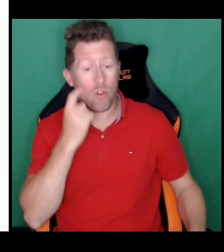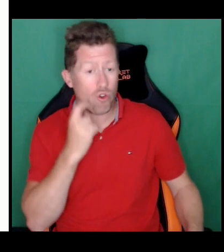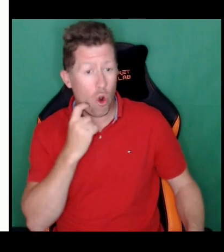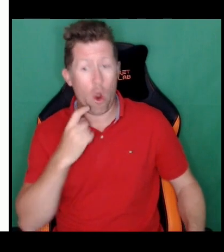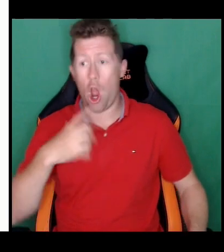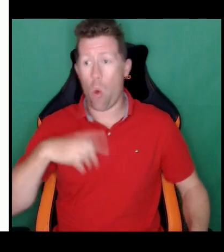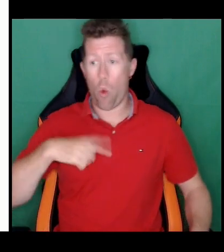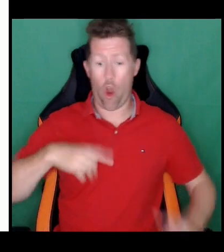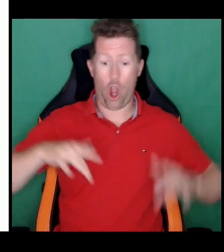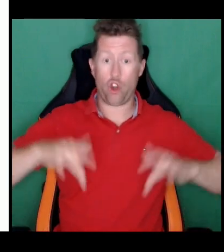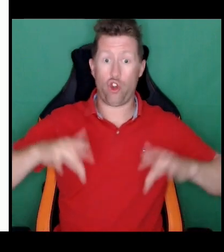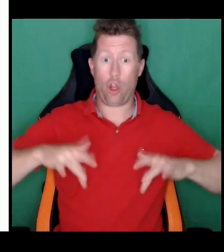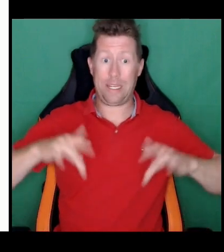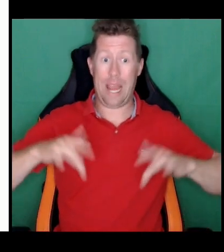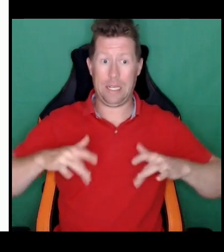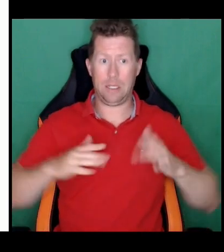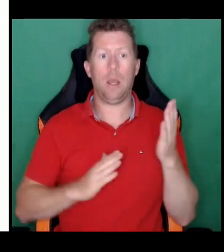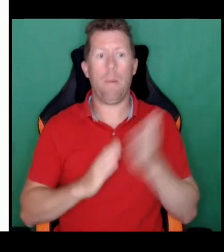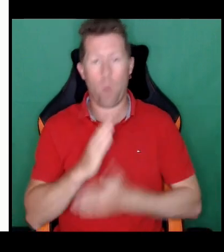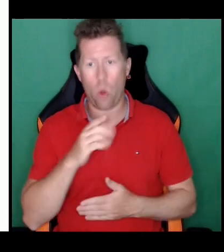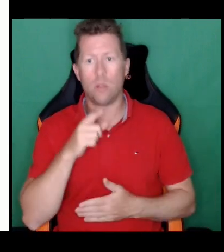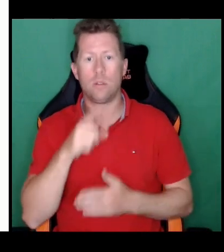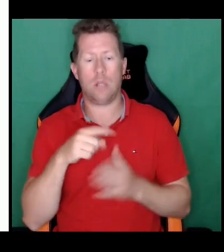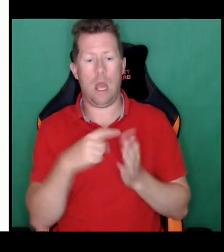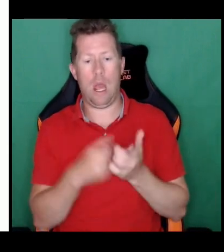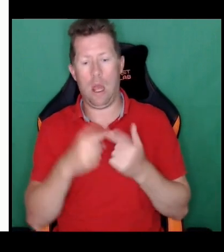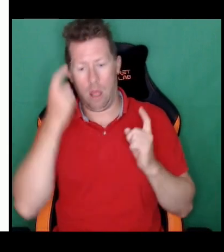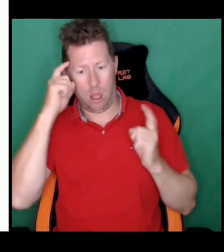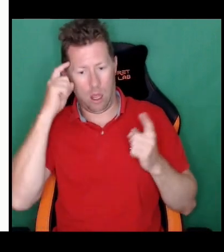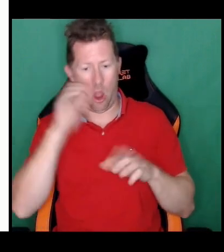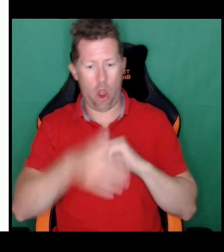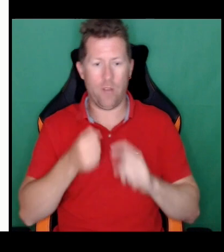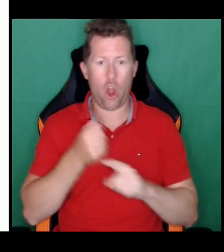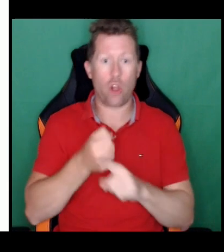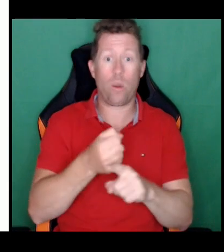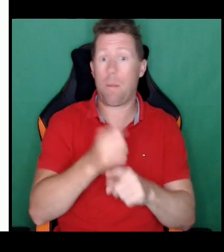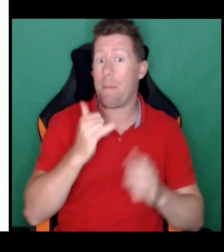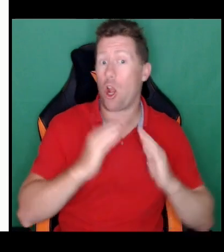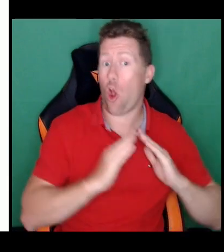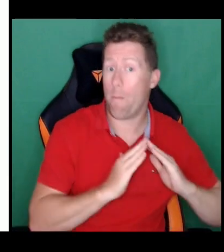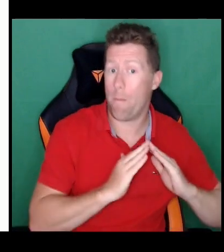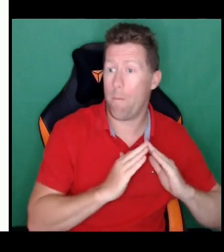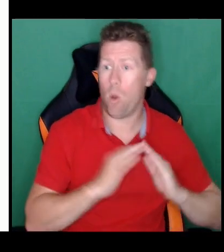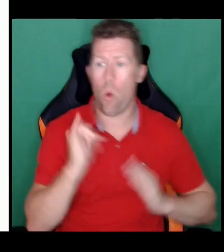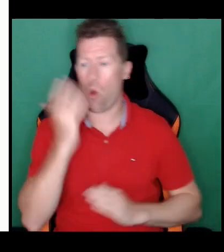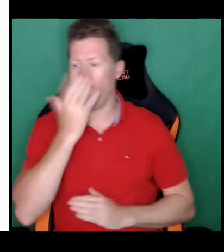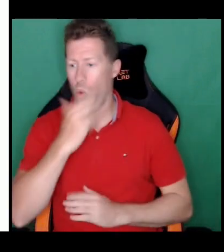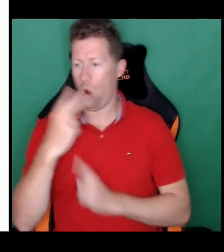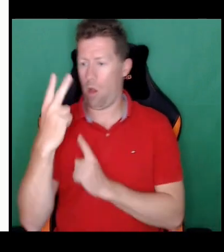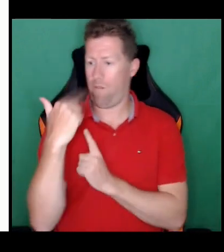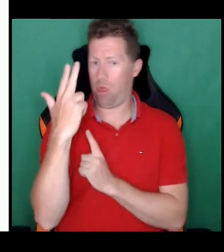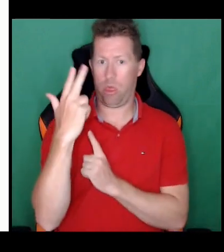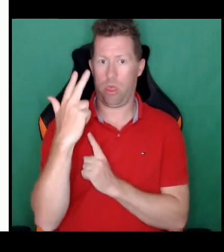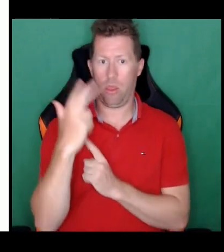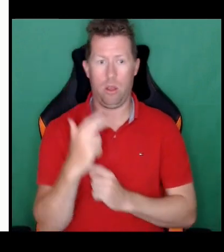haven't overstepped into trial is because they are worried about the consequences at home or at school, getting caught,